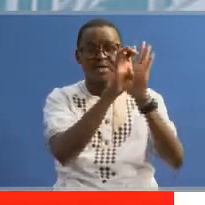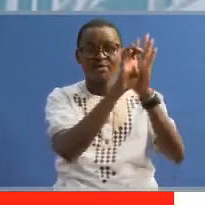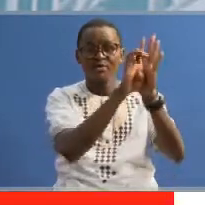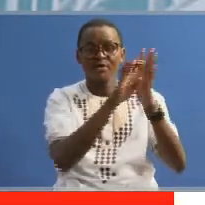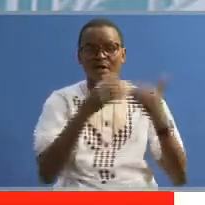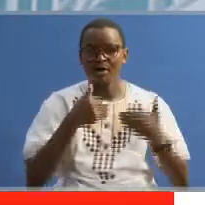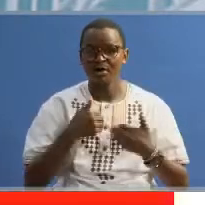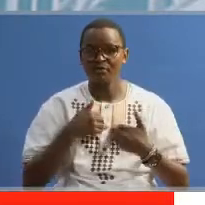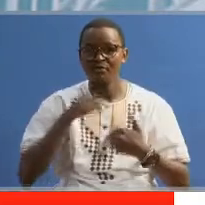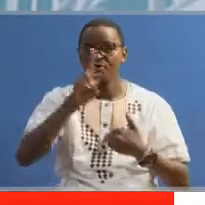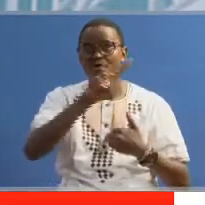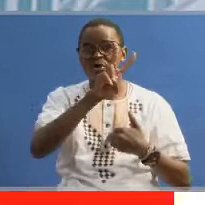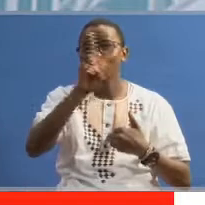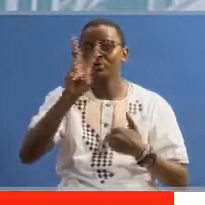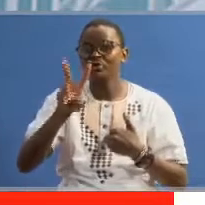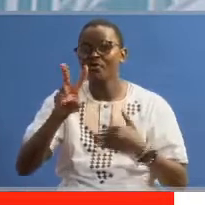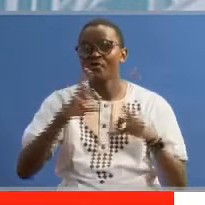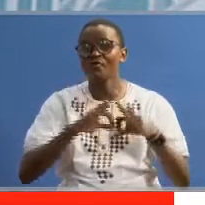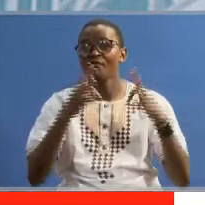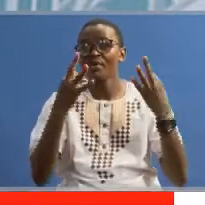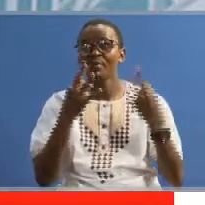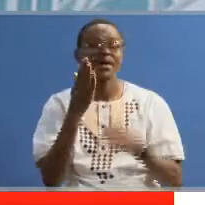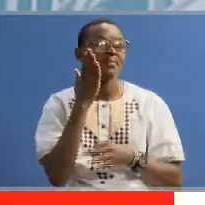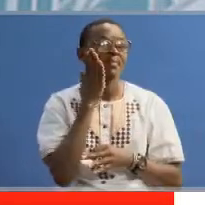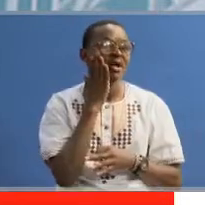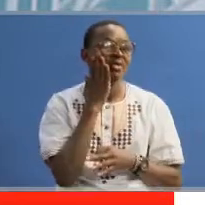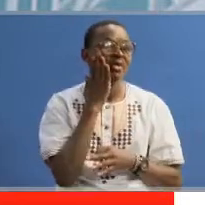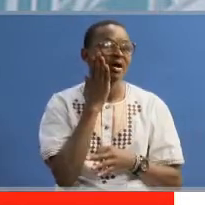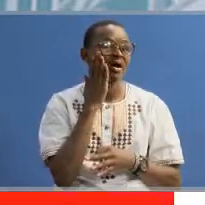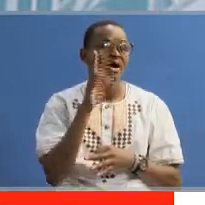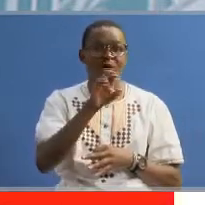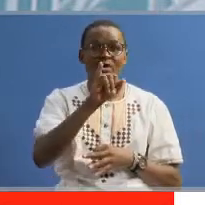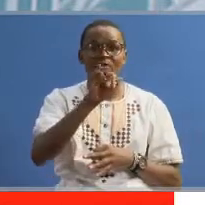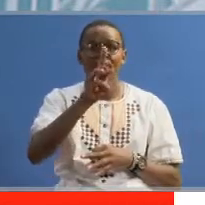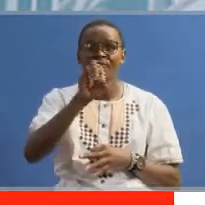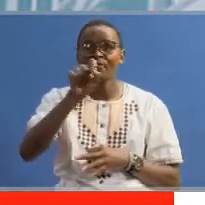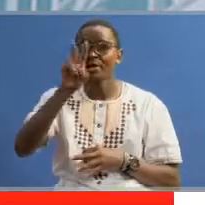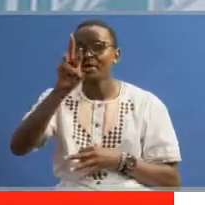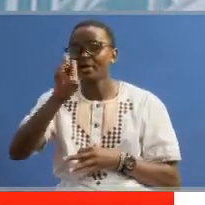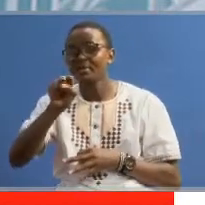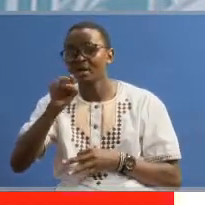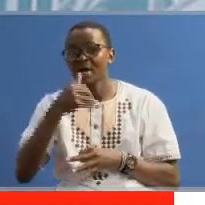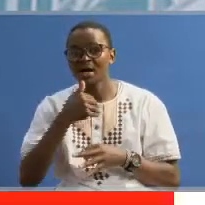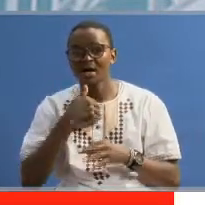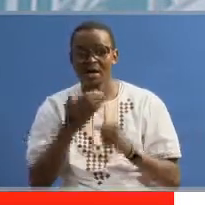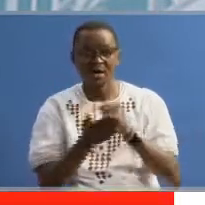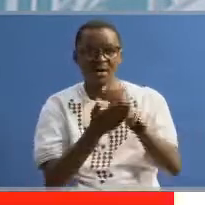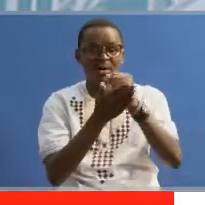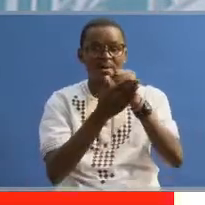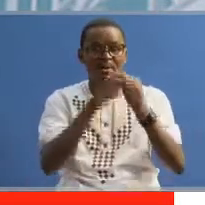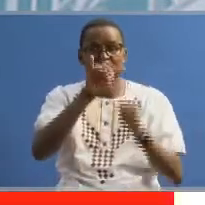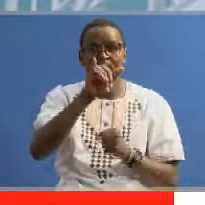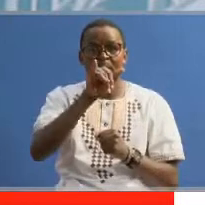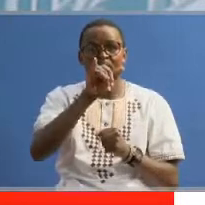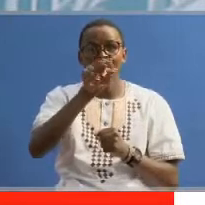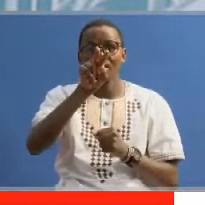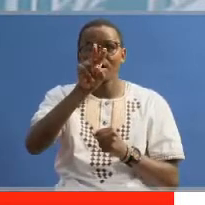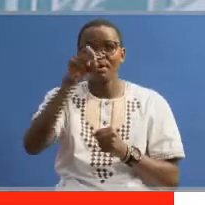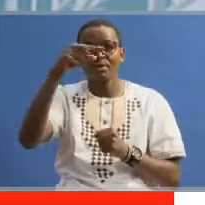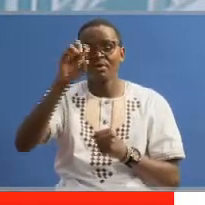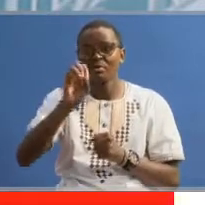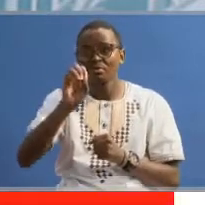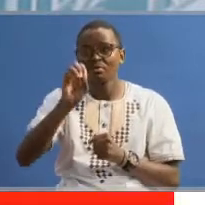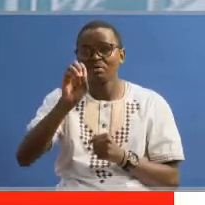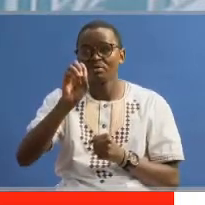we have 22 families, mothers and victims, who have been helped by IJM. They have filed